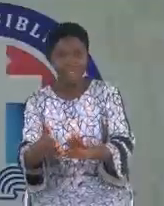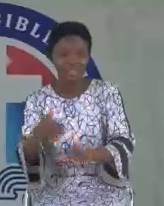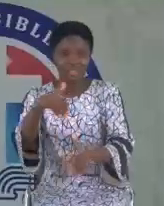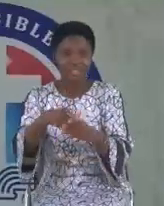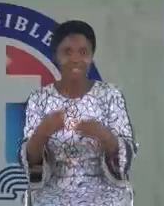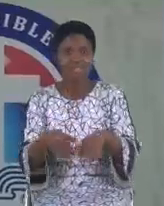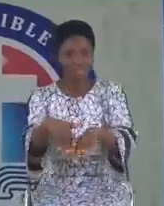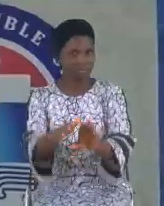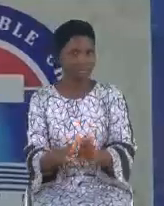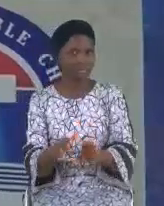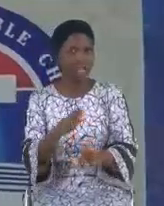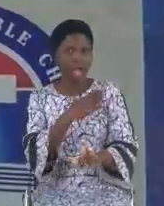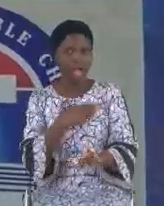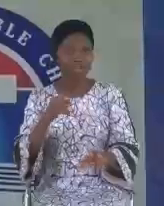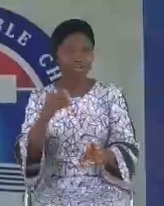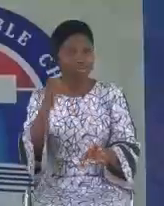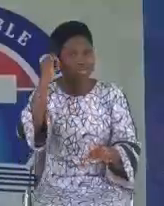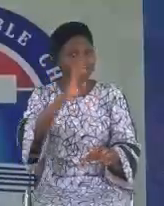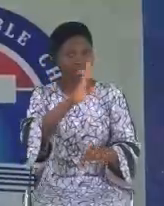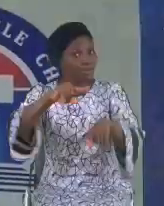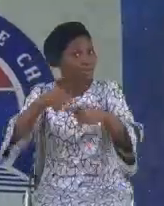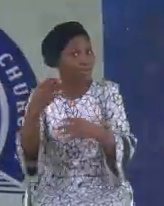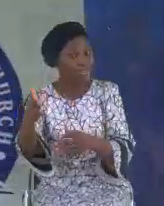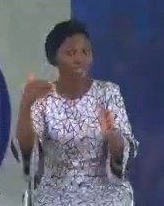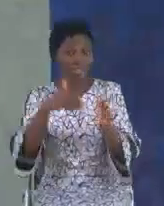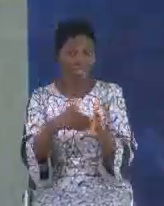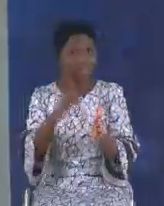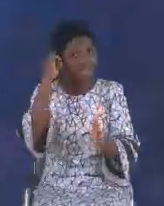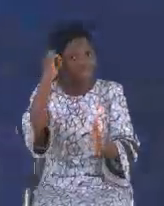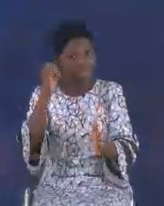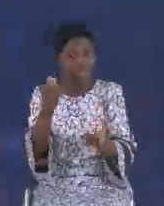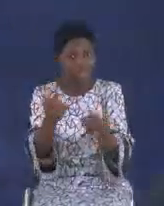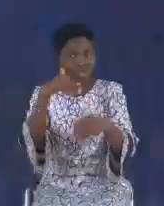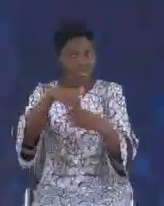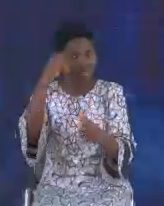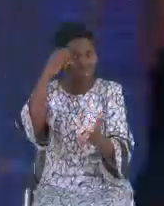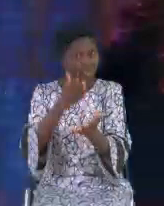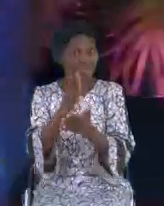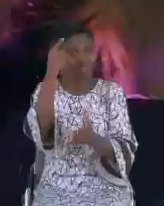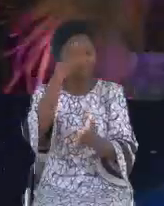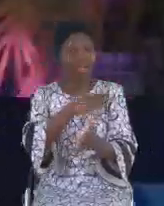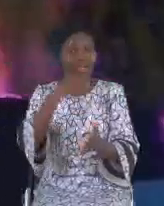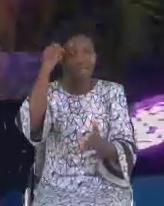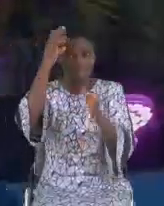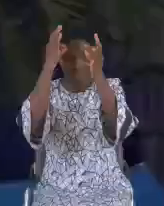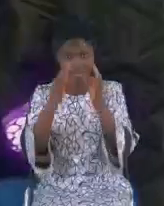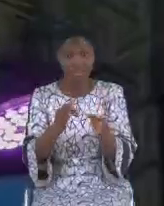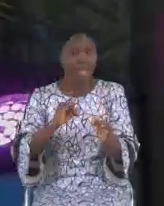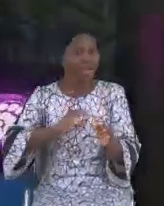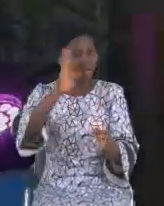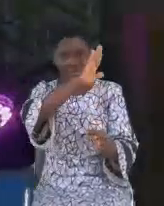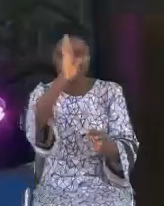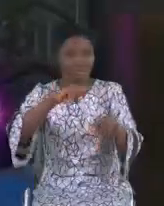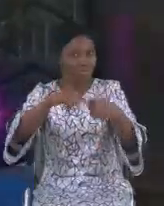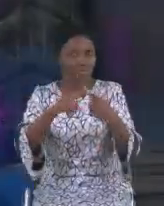He came to his right mind and he said, I will never go to that place of darkness and that place